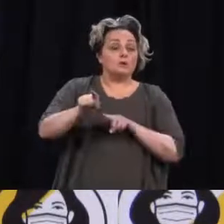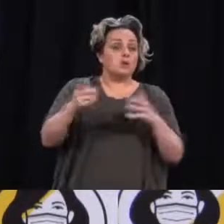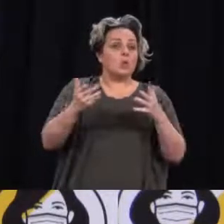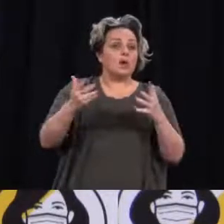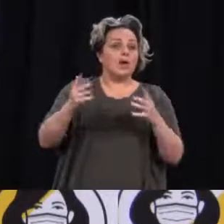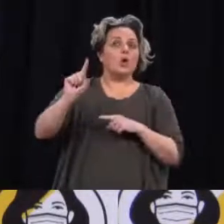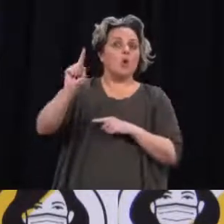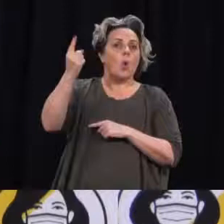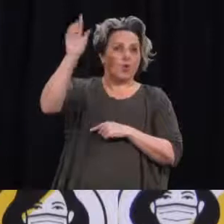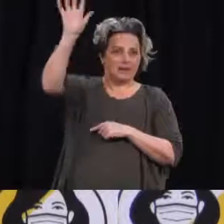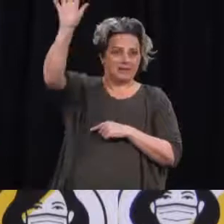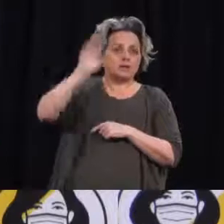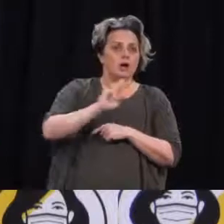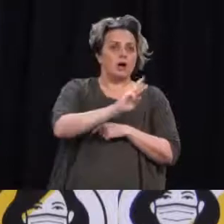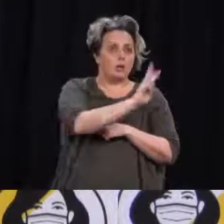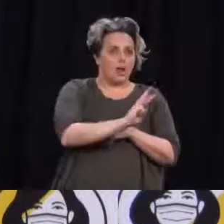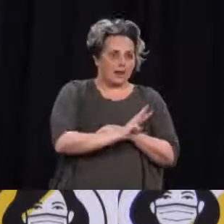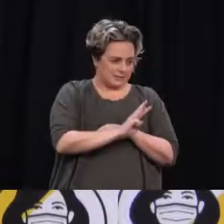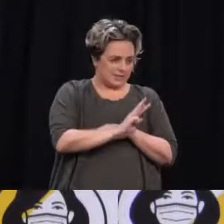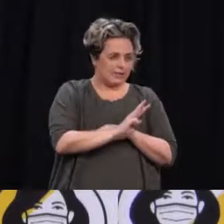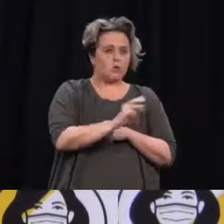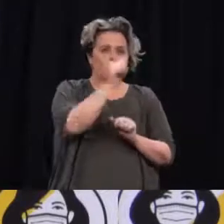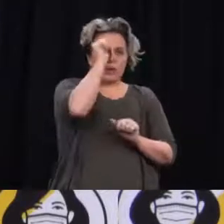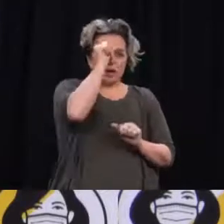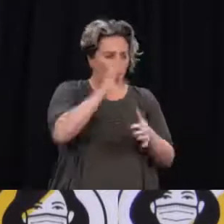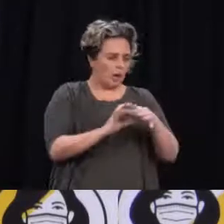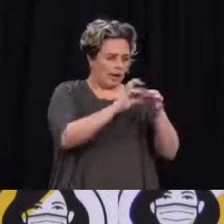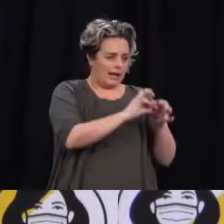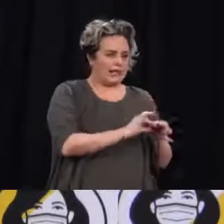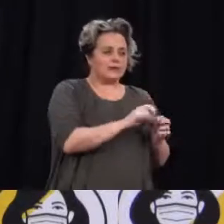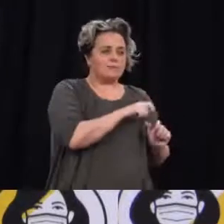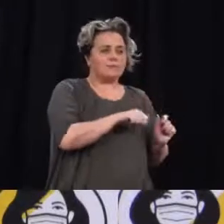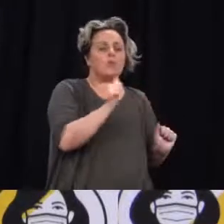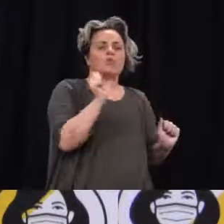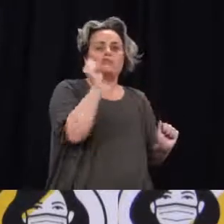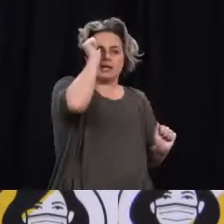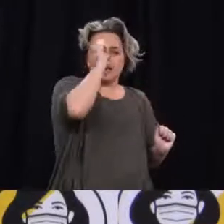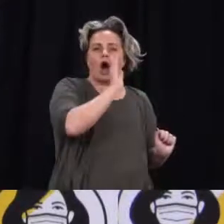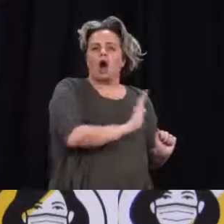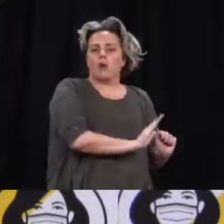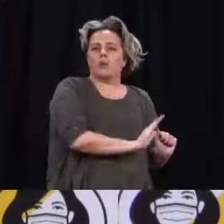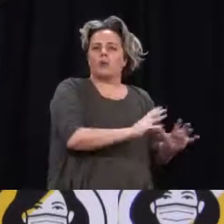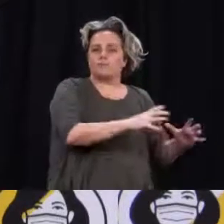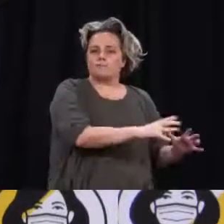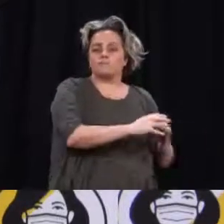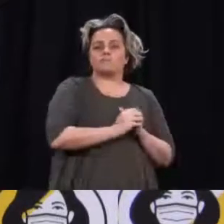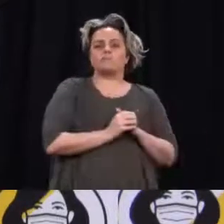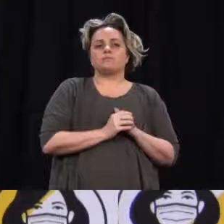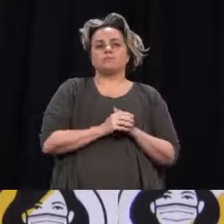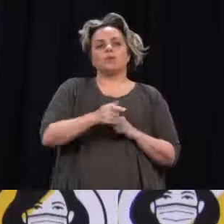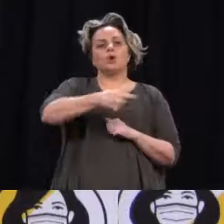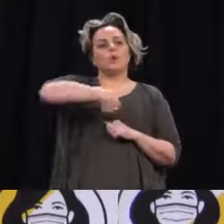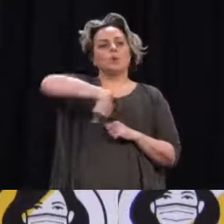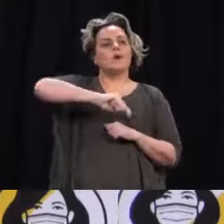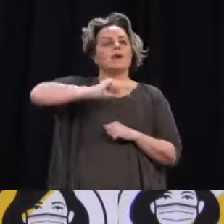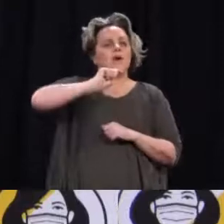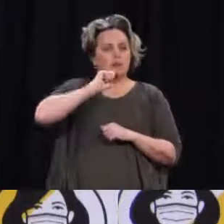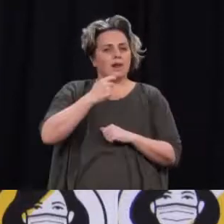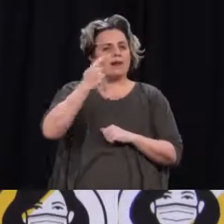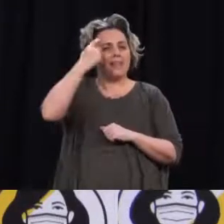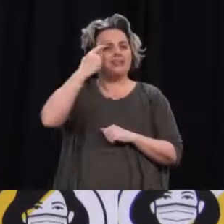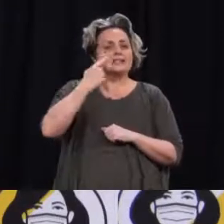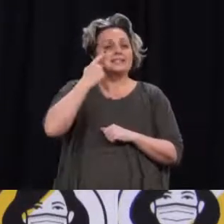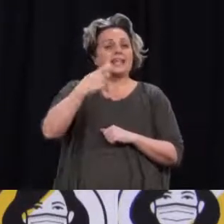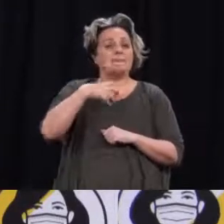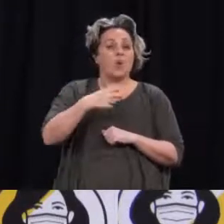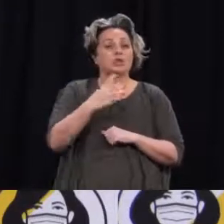Auckland, with all the Wellington-based ones linked to extant cases. We will likely see further increases over the